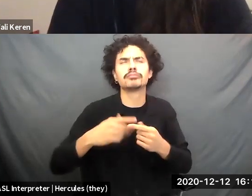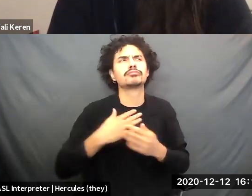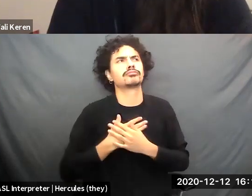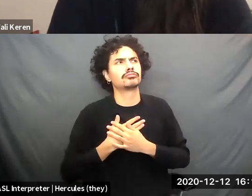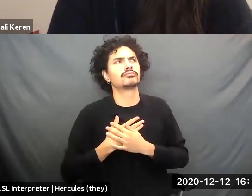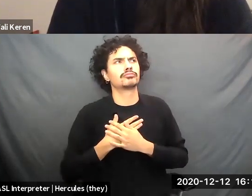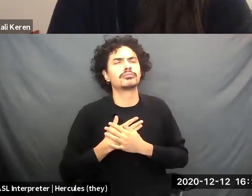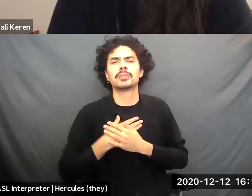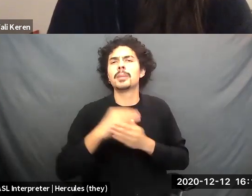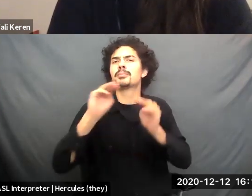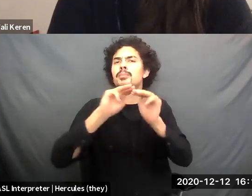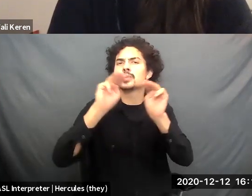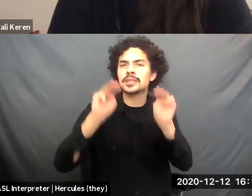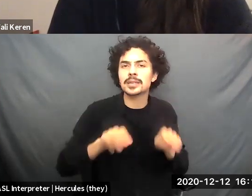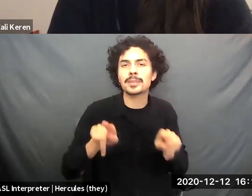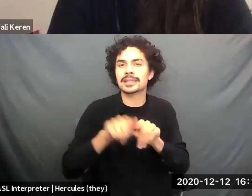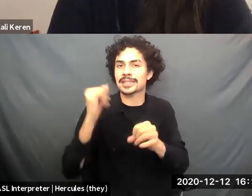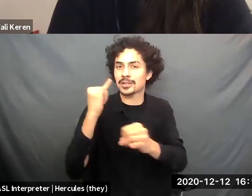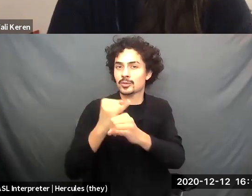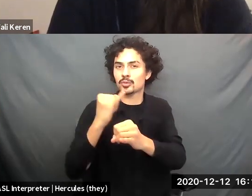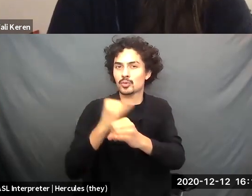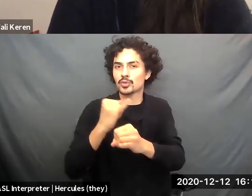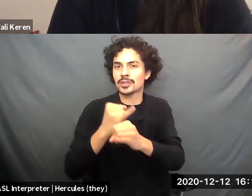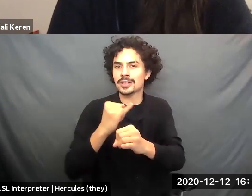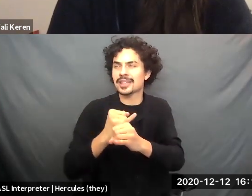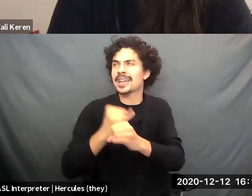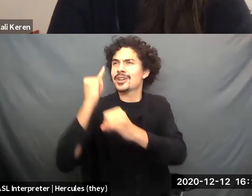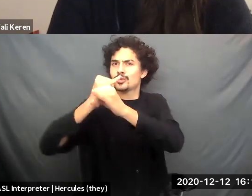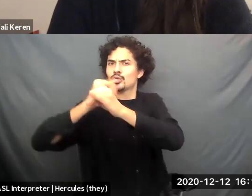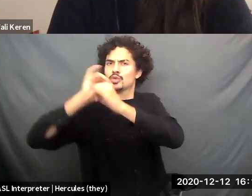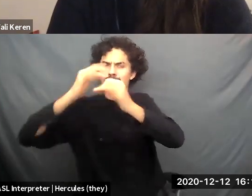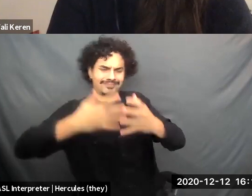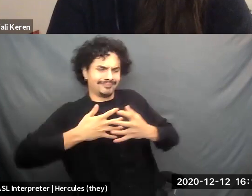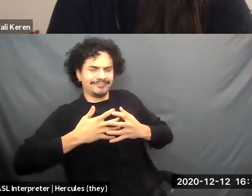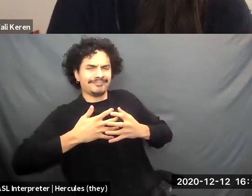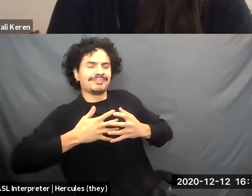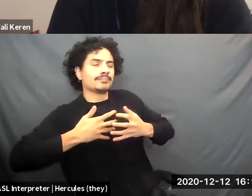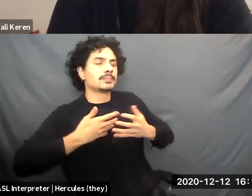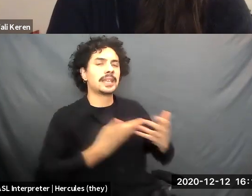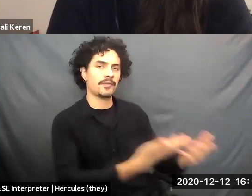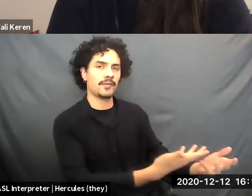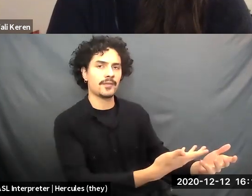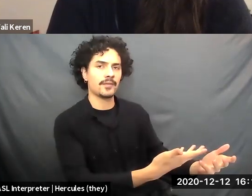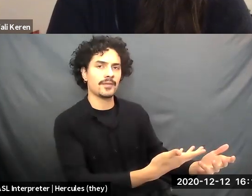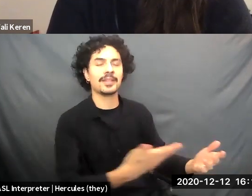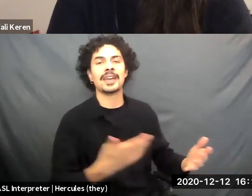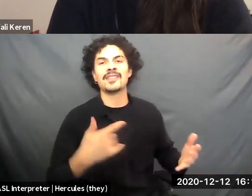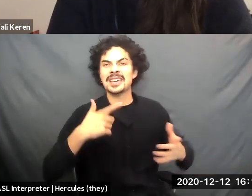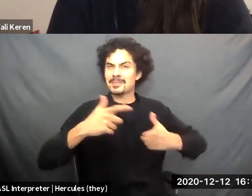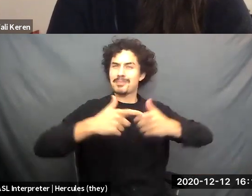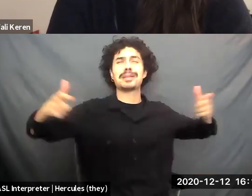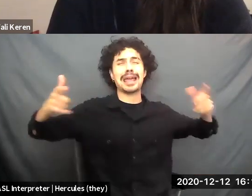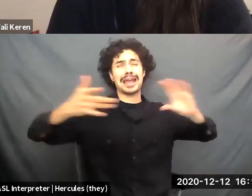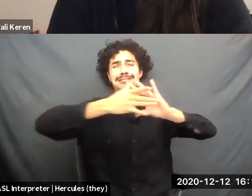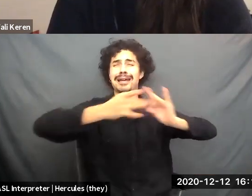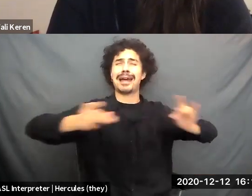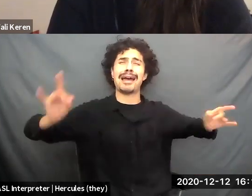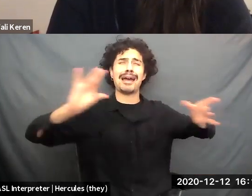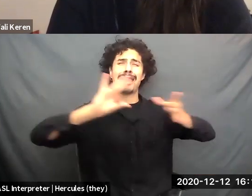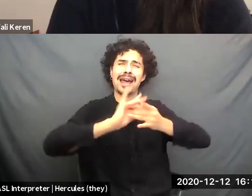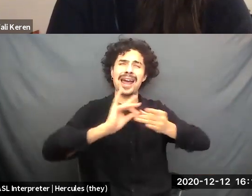museums as institutions giving back. This is a big story, but I'm going to make it, you know, very